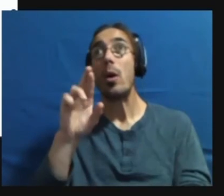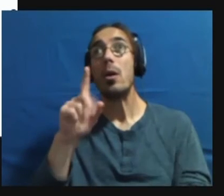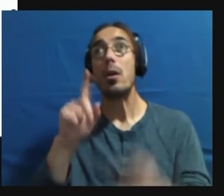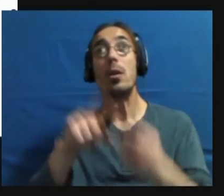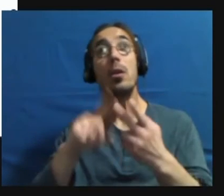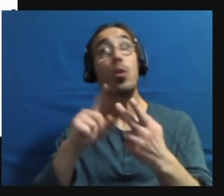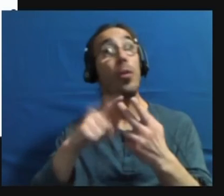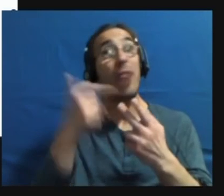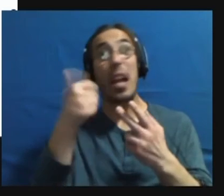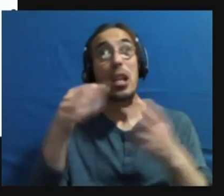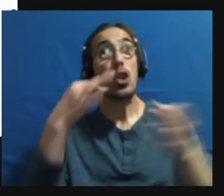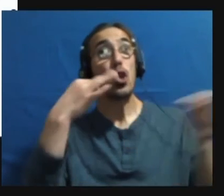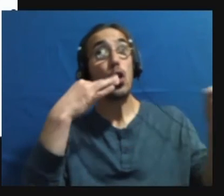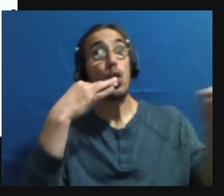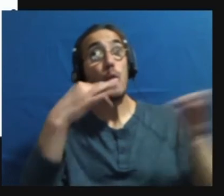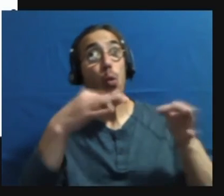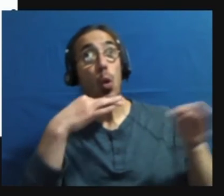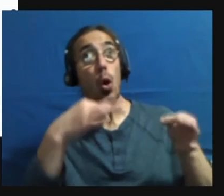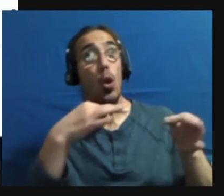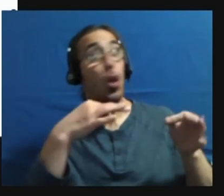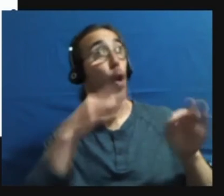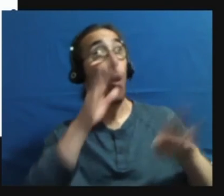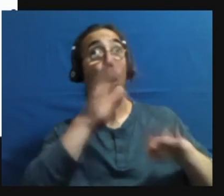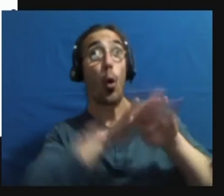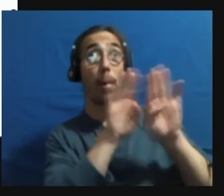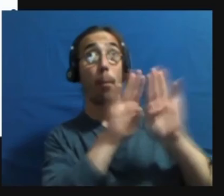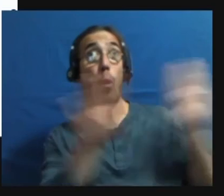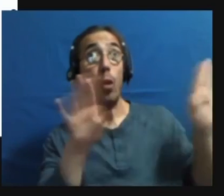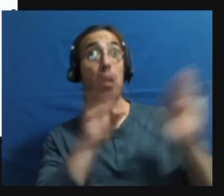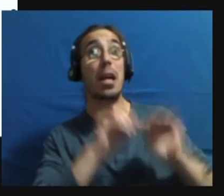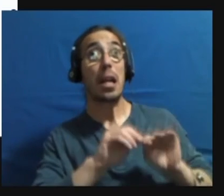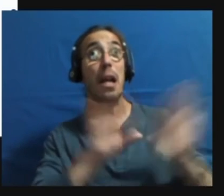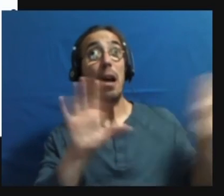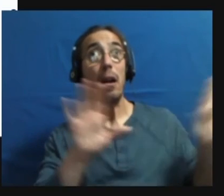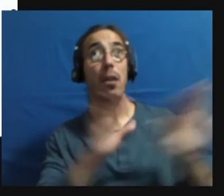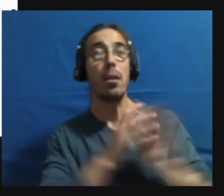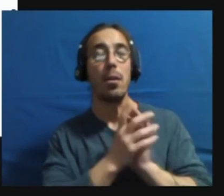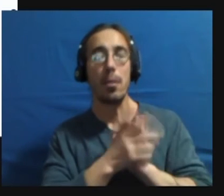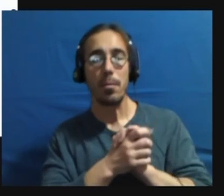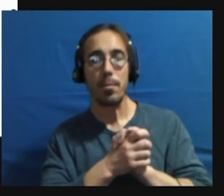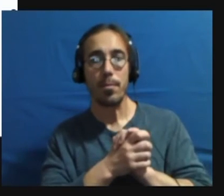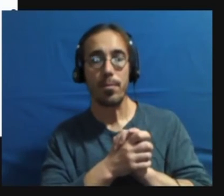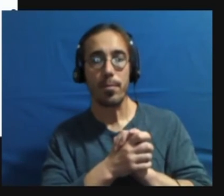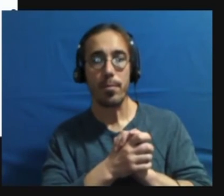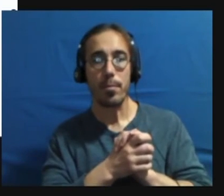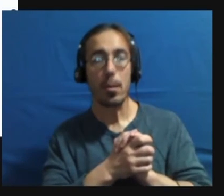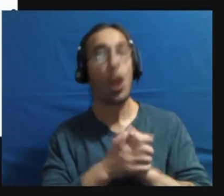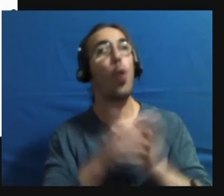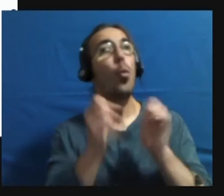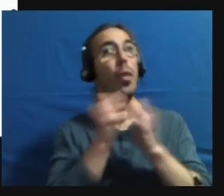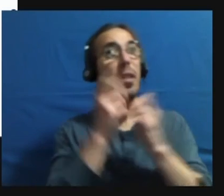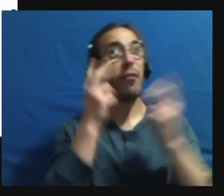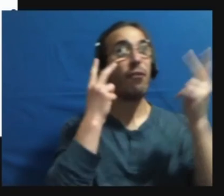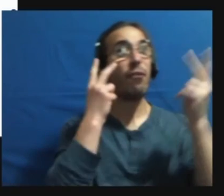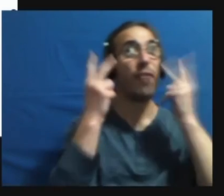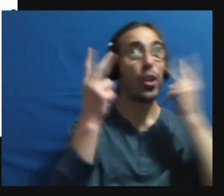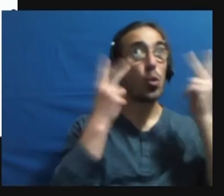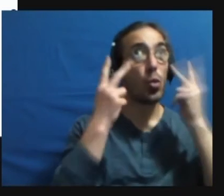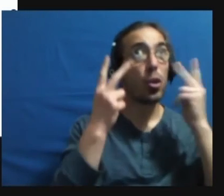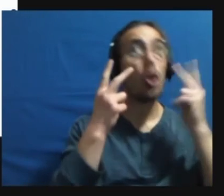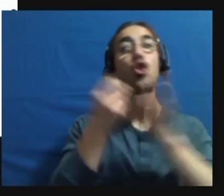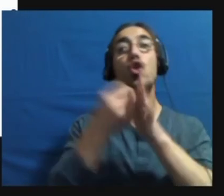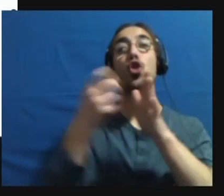directions clearly stated on the board, written out, or with visuals so that students are